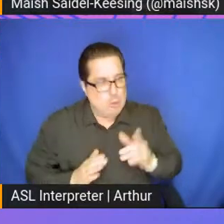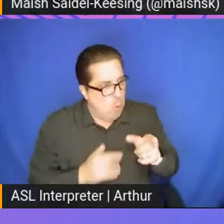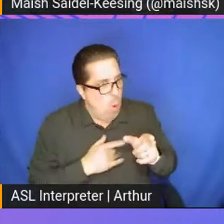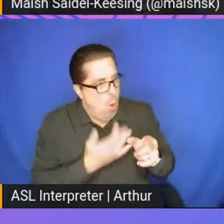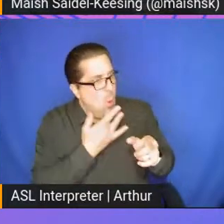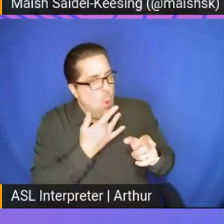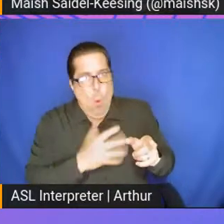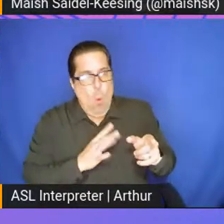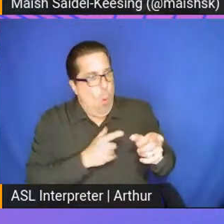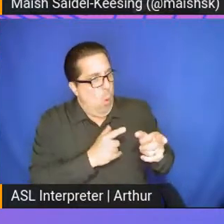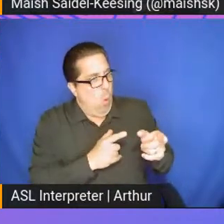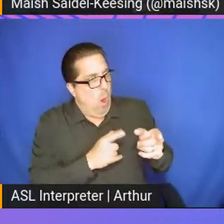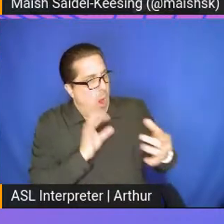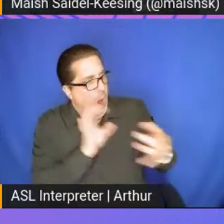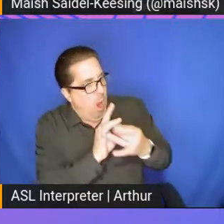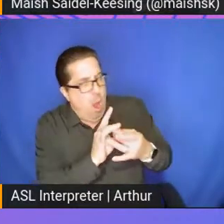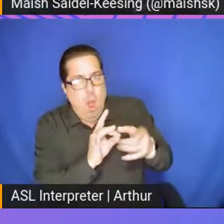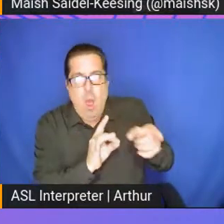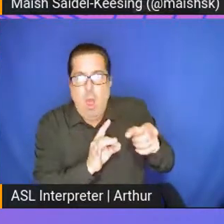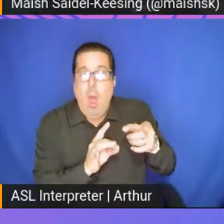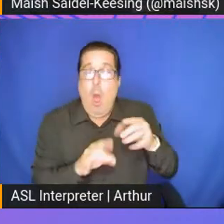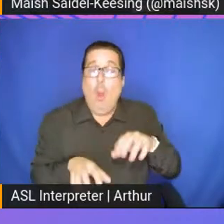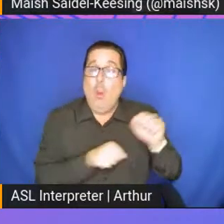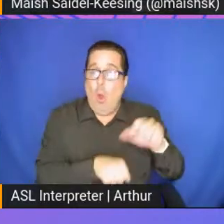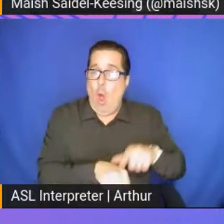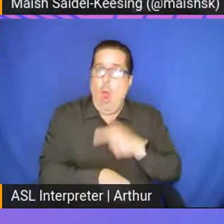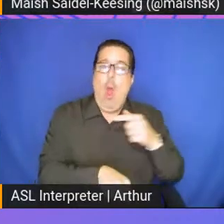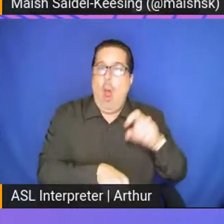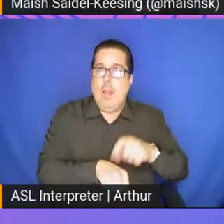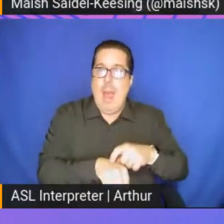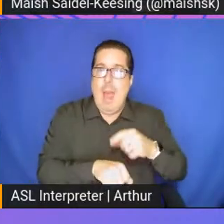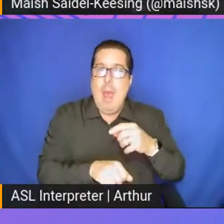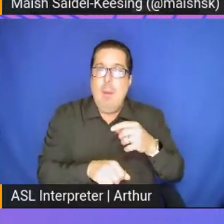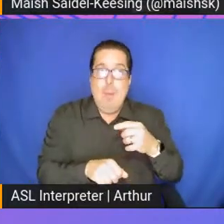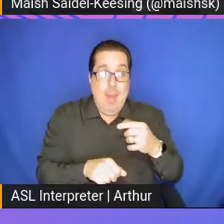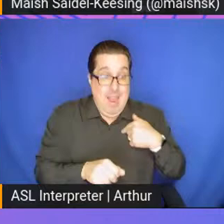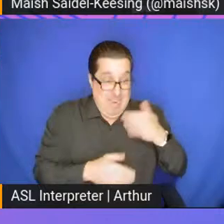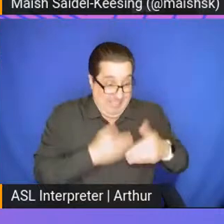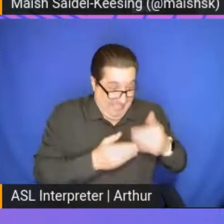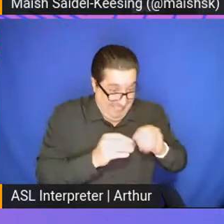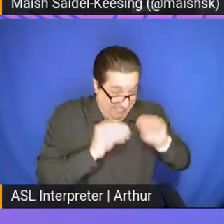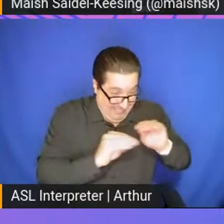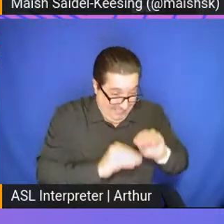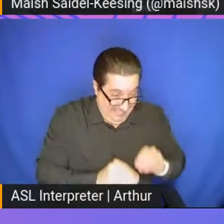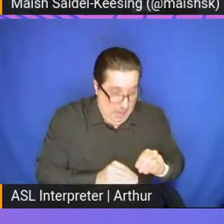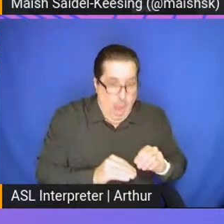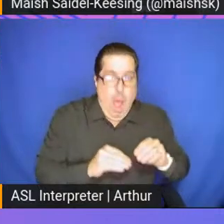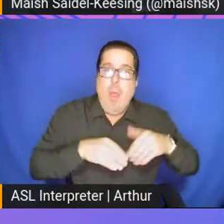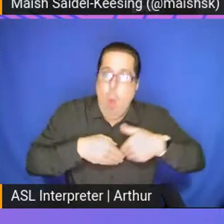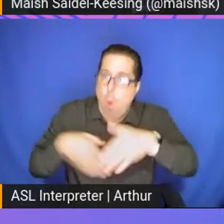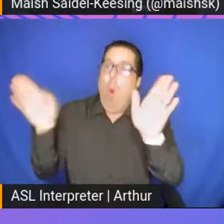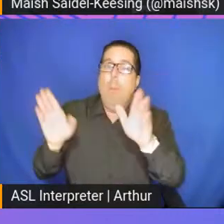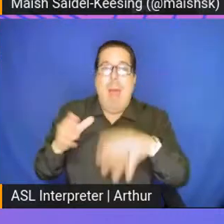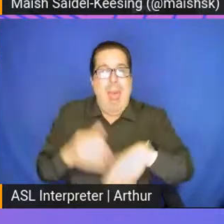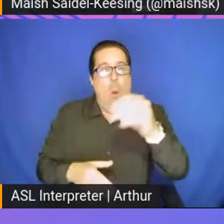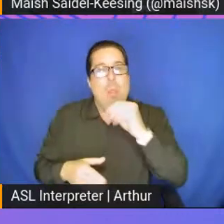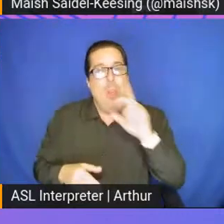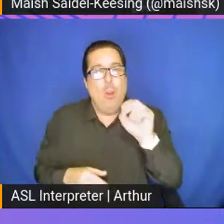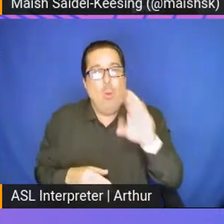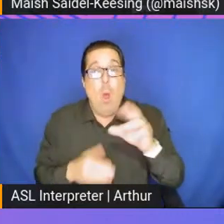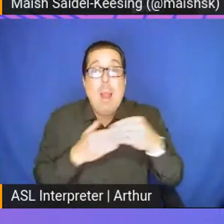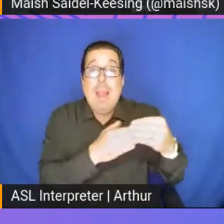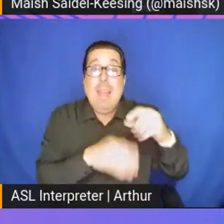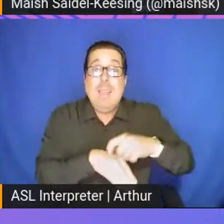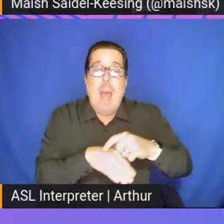them, but it took a long time for us to get things out the door. We were seeing a lead time of about 47,